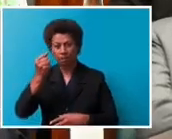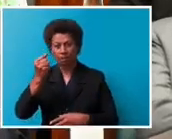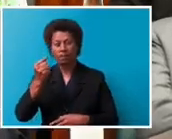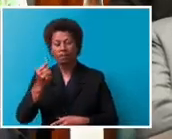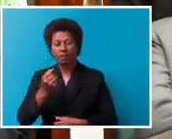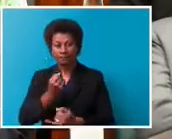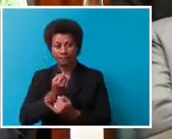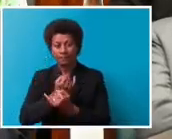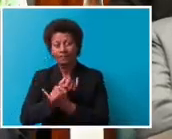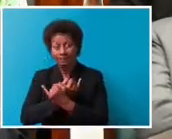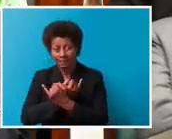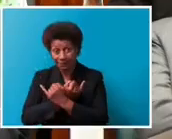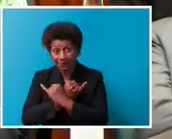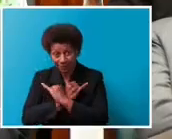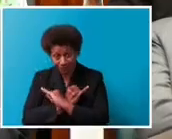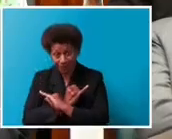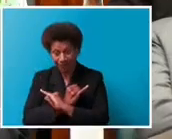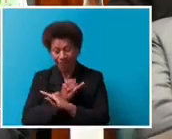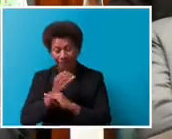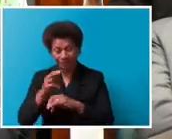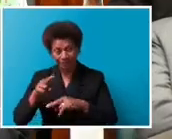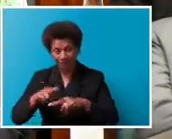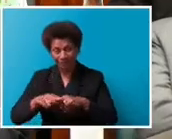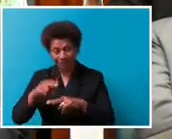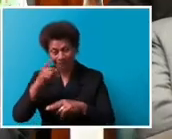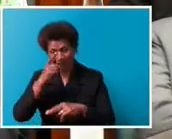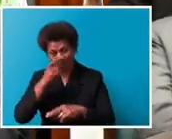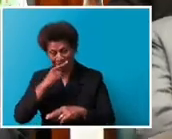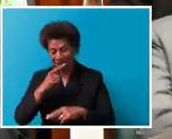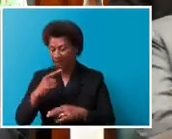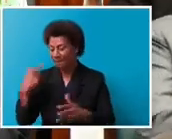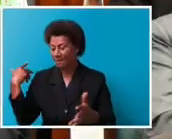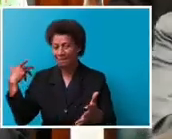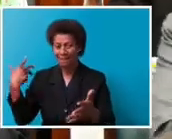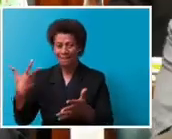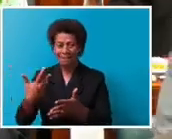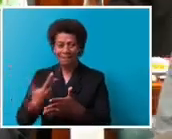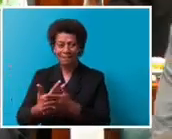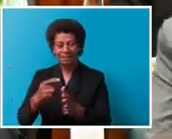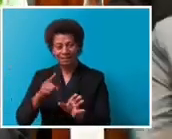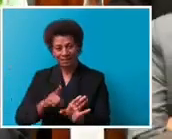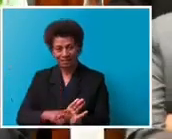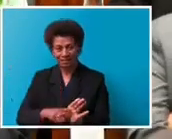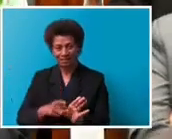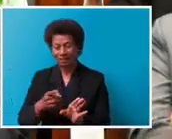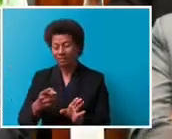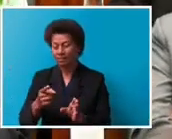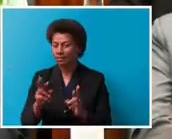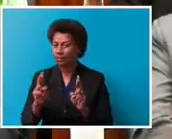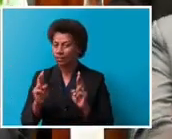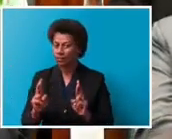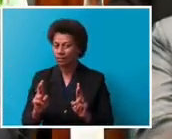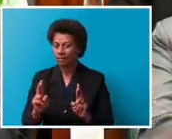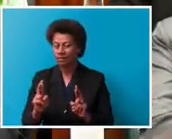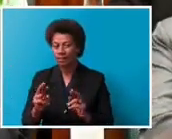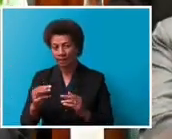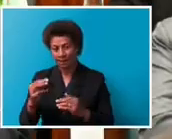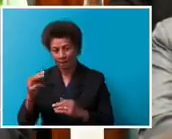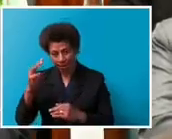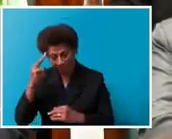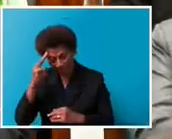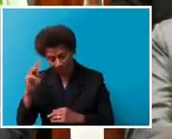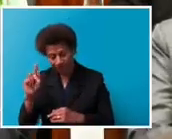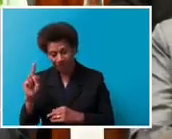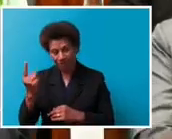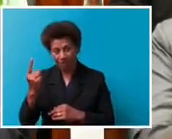commitment to the Fijian people that have defined his leadership over the years. I wish His Excellency and Madam First Lady all